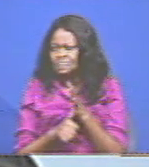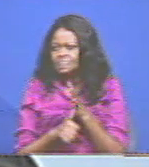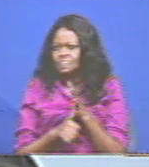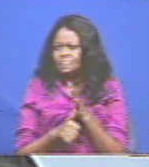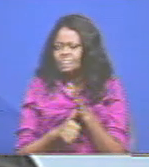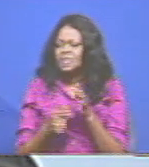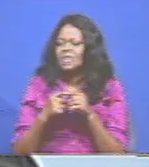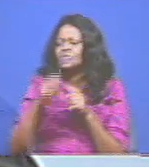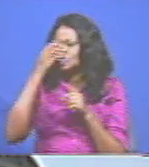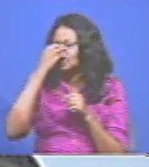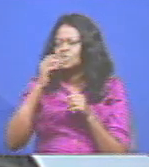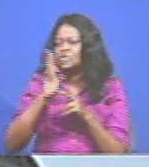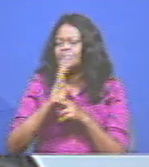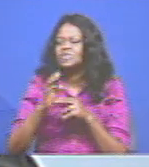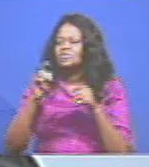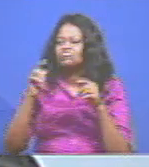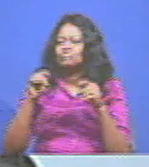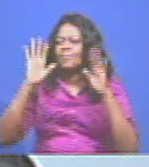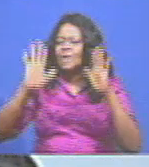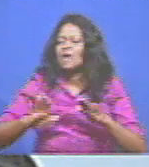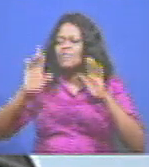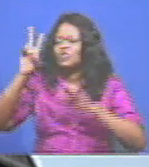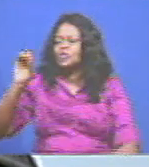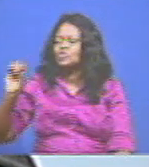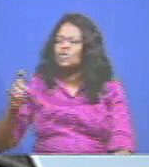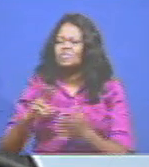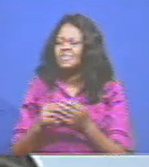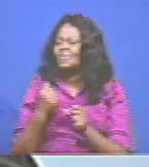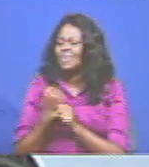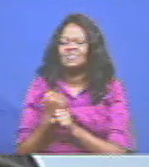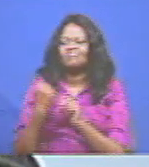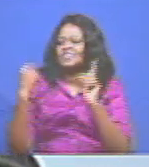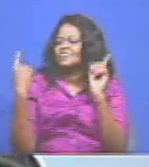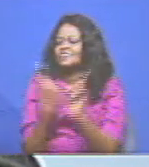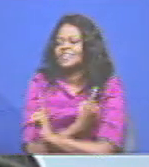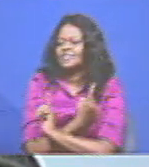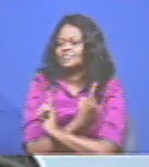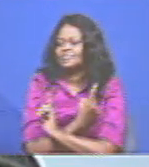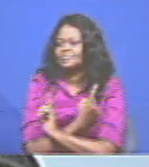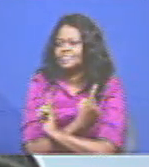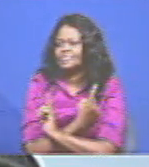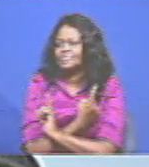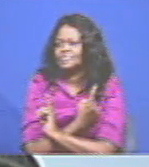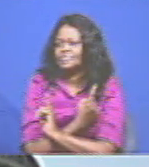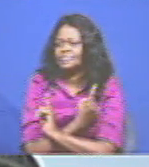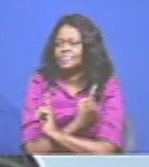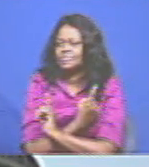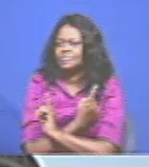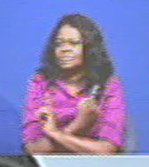Mm-hmm. So it causes that conflict, because one is going this side, the other one is going that side. Mm-hmm. And of